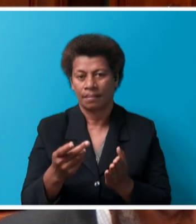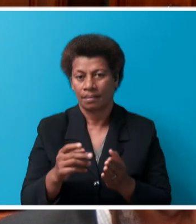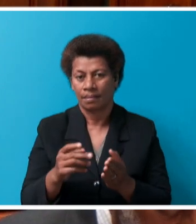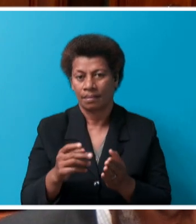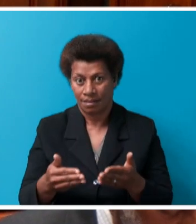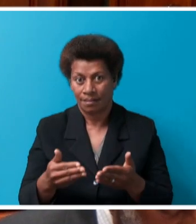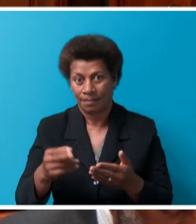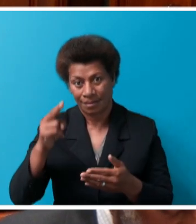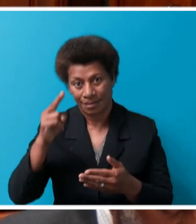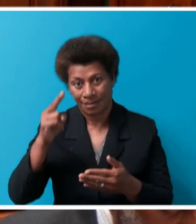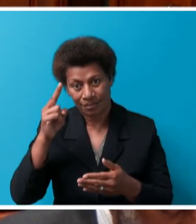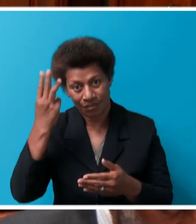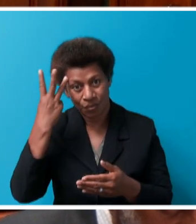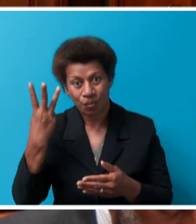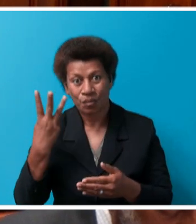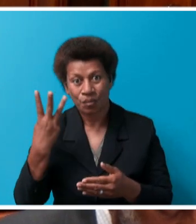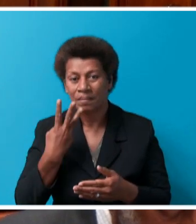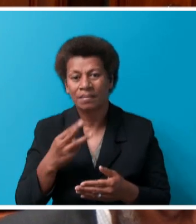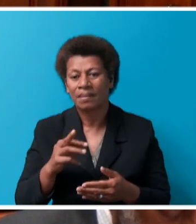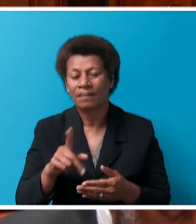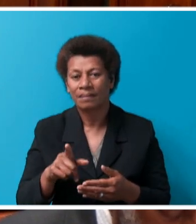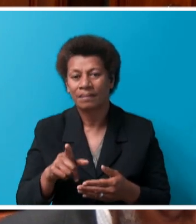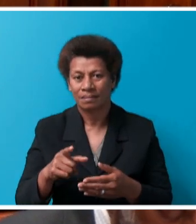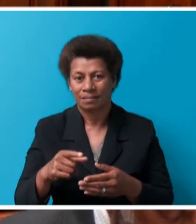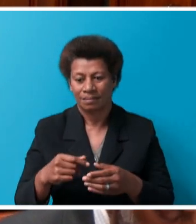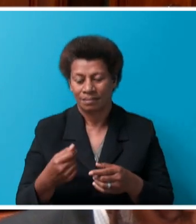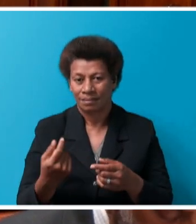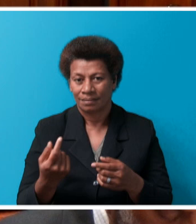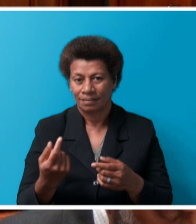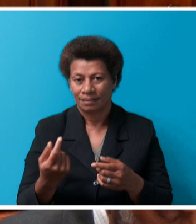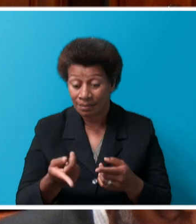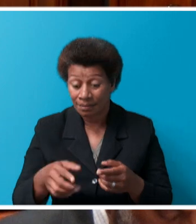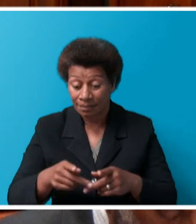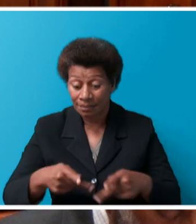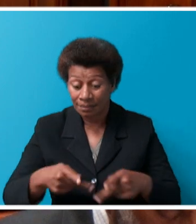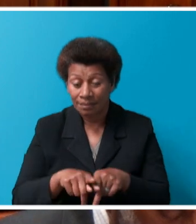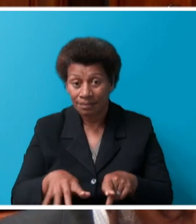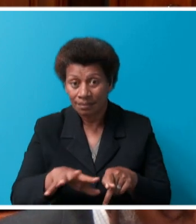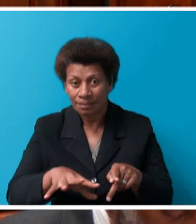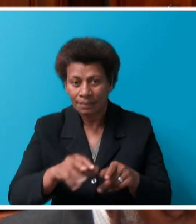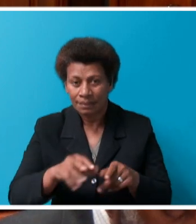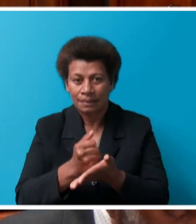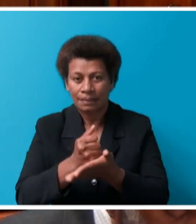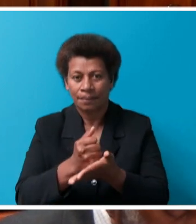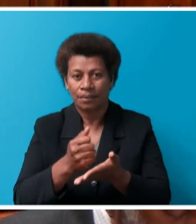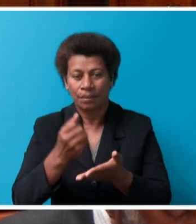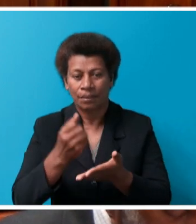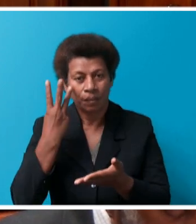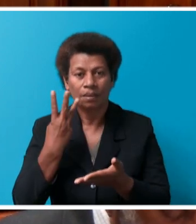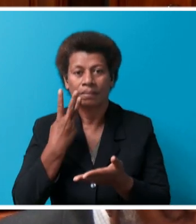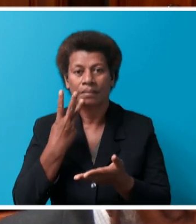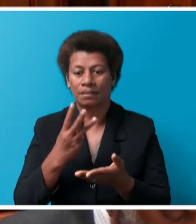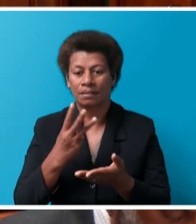Symposium, a platform to recognize and support the women transforming our